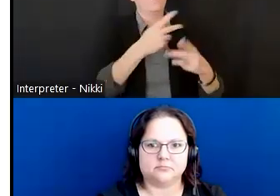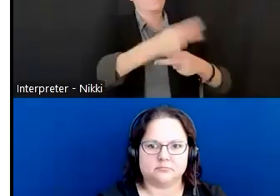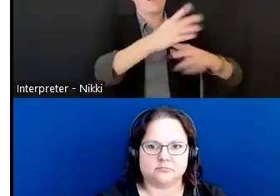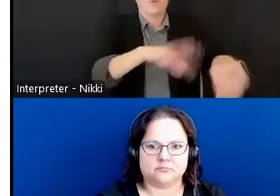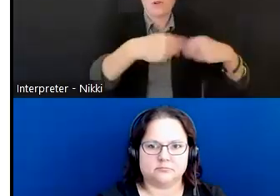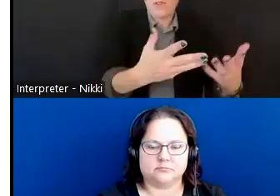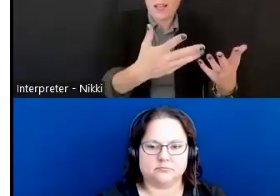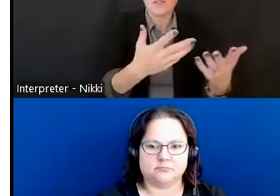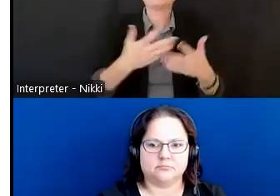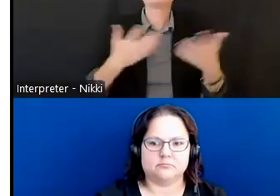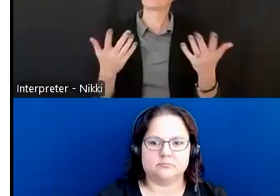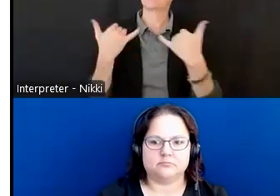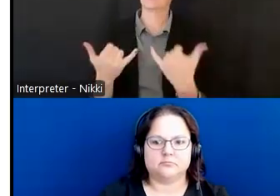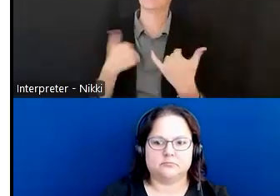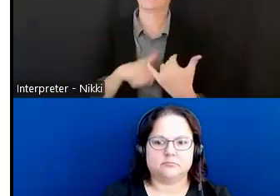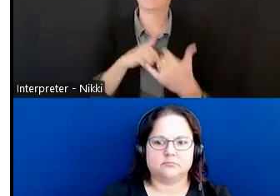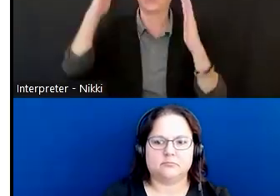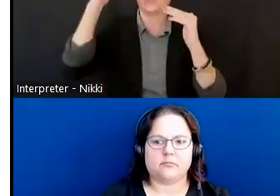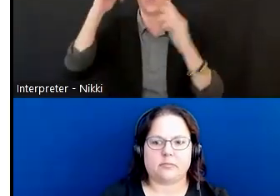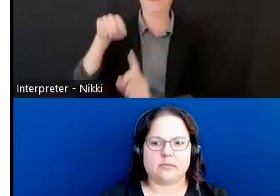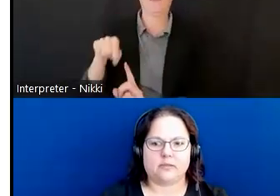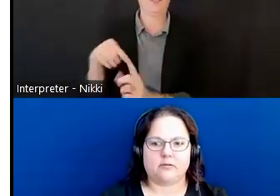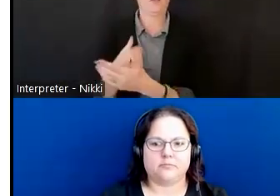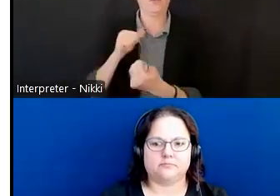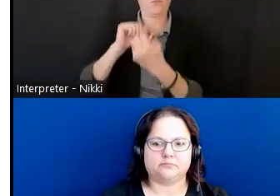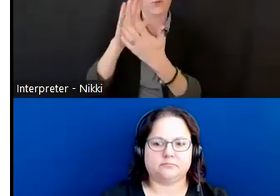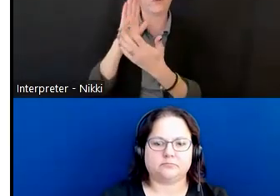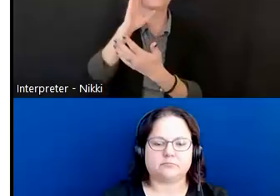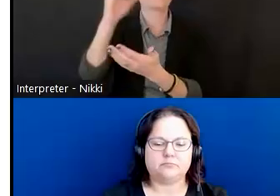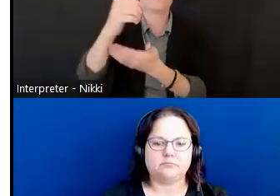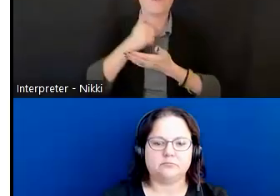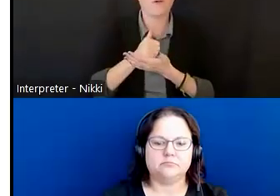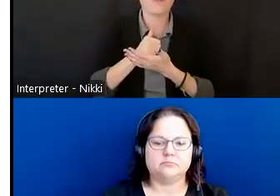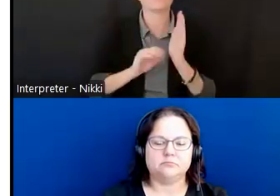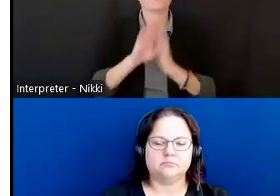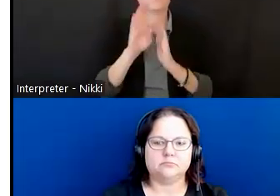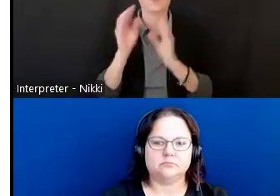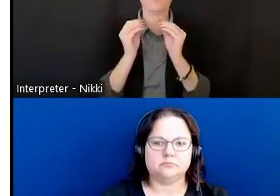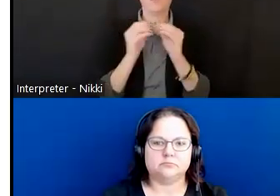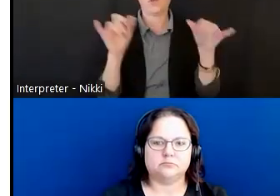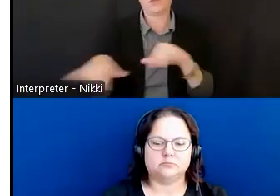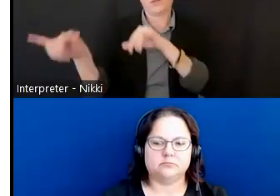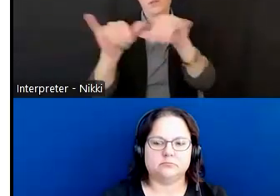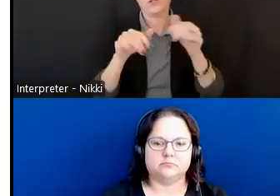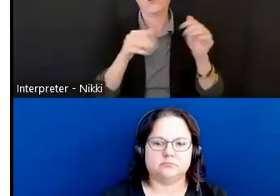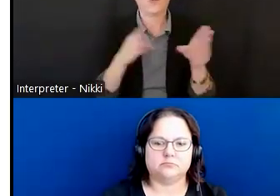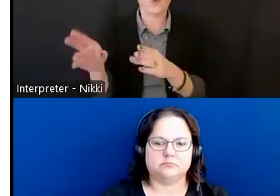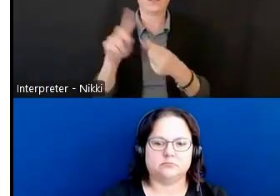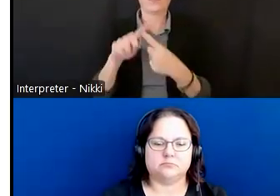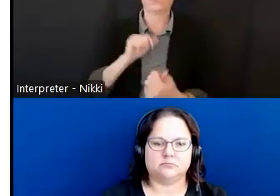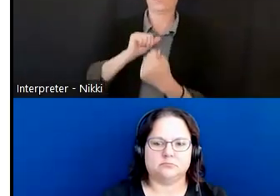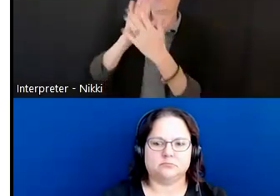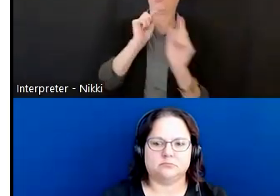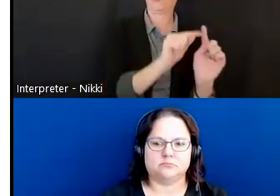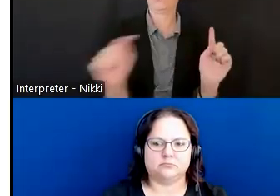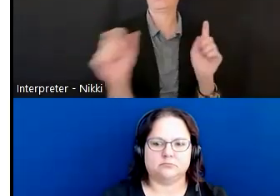hope is that this will allow us to have some more standardized ways of approaching those incidents that can